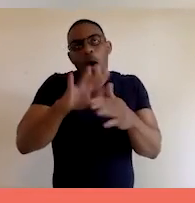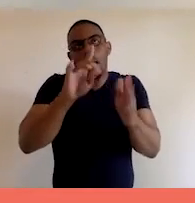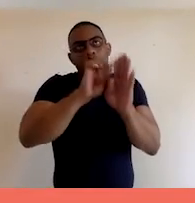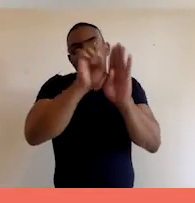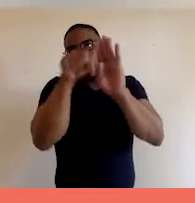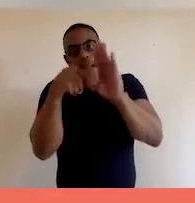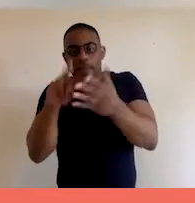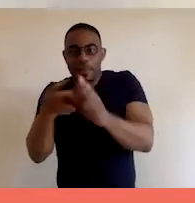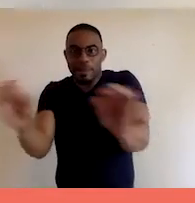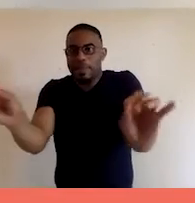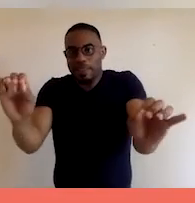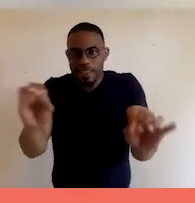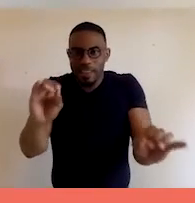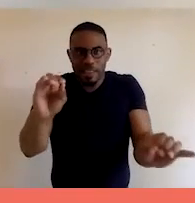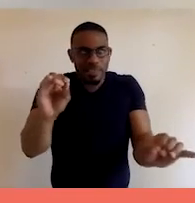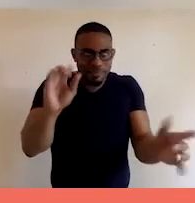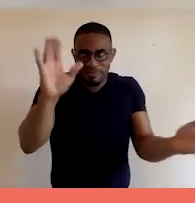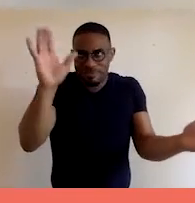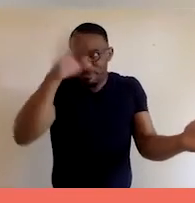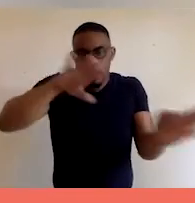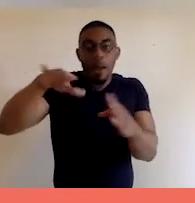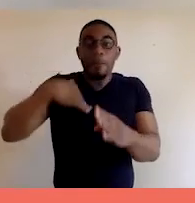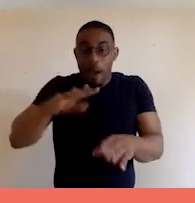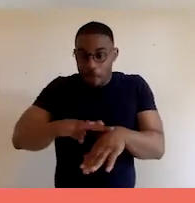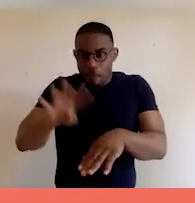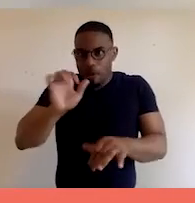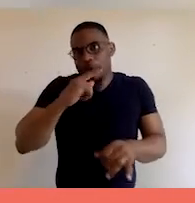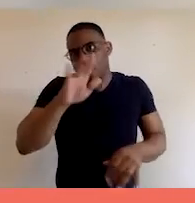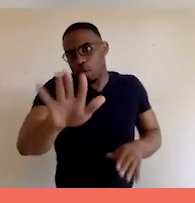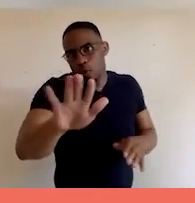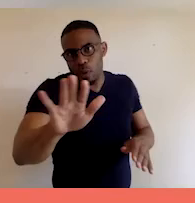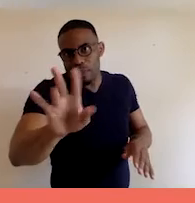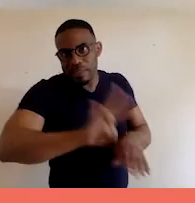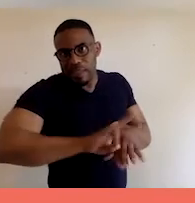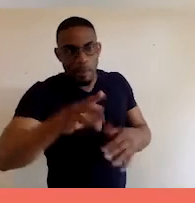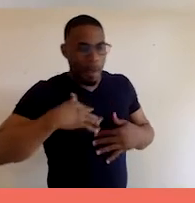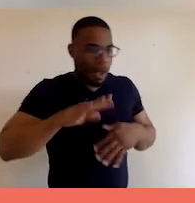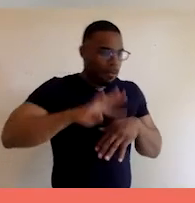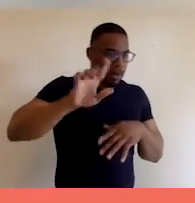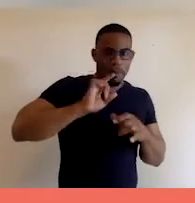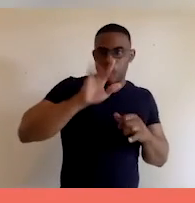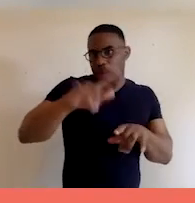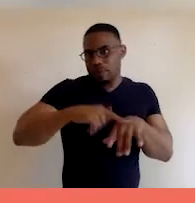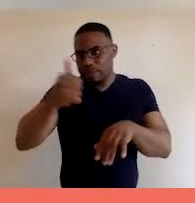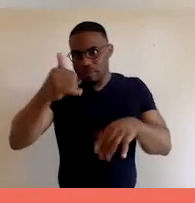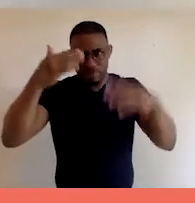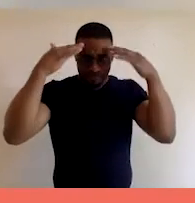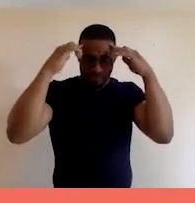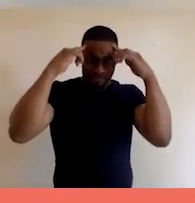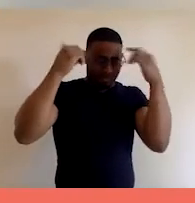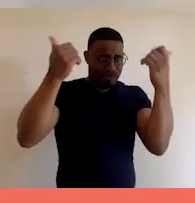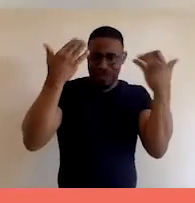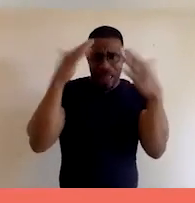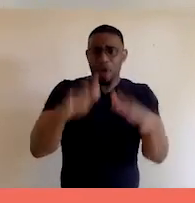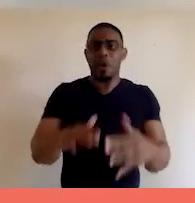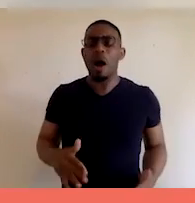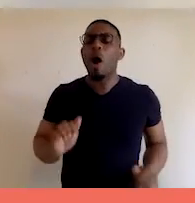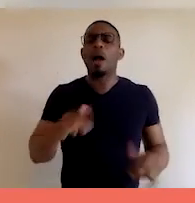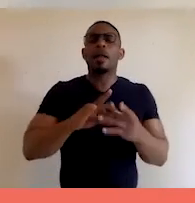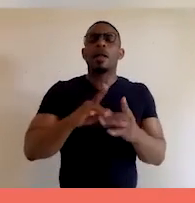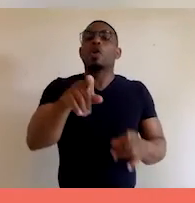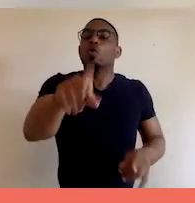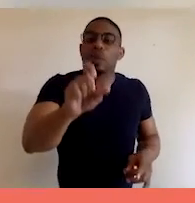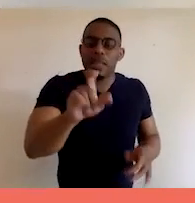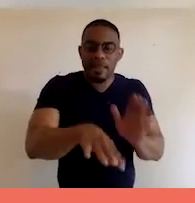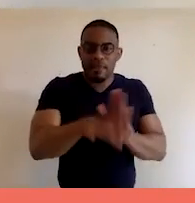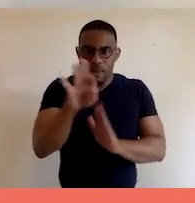clock. It means nothing. It's arbitrary. My 4 o'clock could be your 7 o'clock. My 4 o'clock could be your 10 p.m. All I'm saying is you need